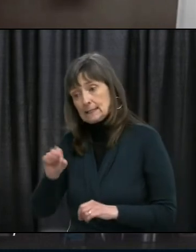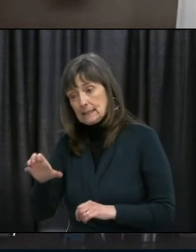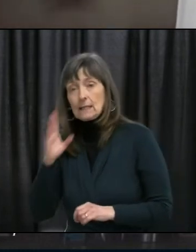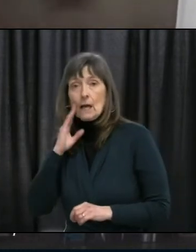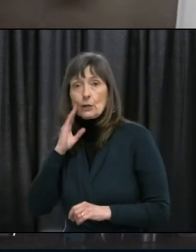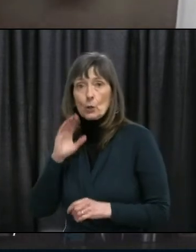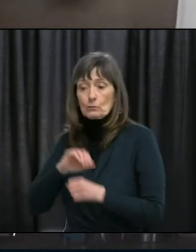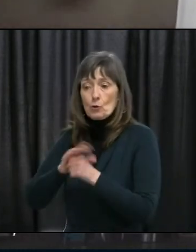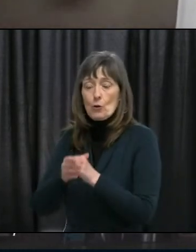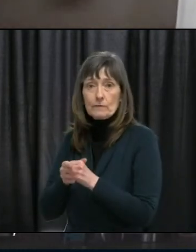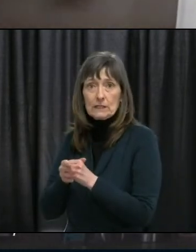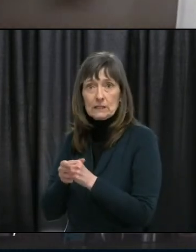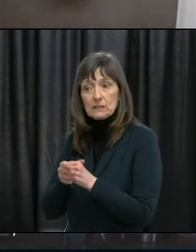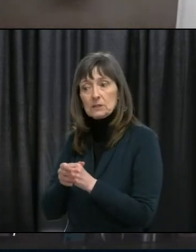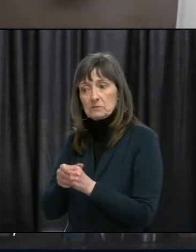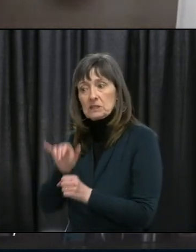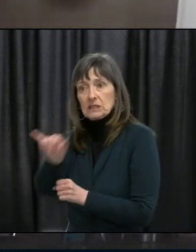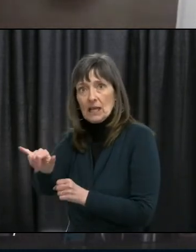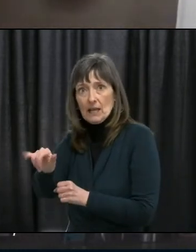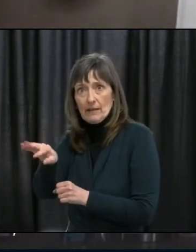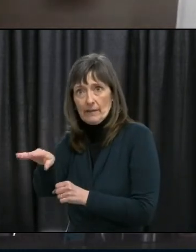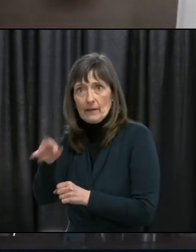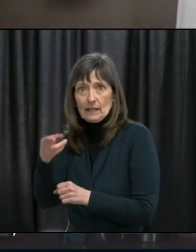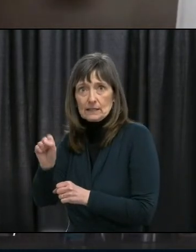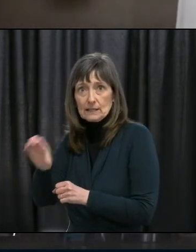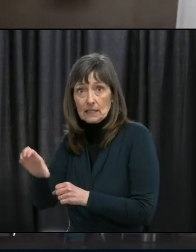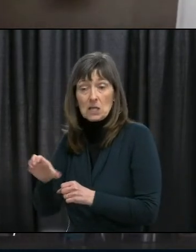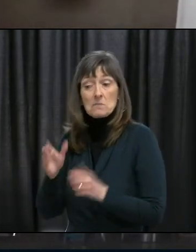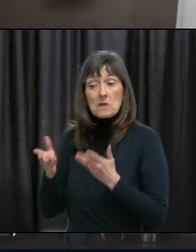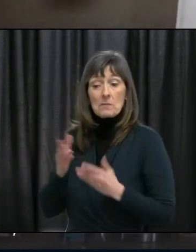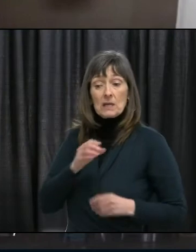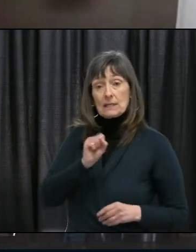is. Could St. Clair's not take some of those elective surgeries and do them there?